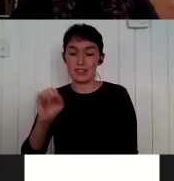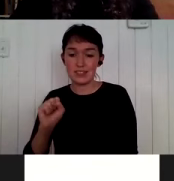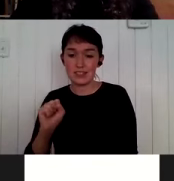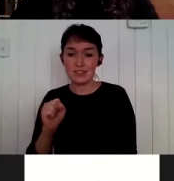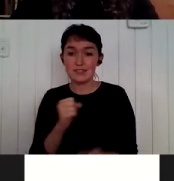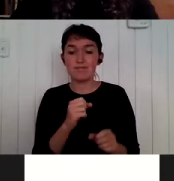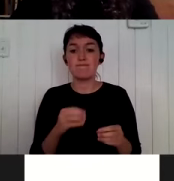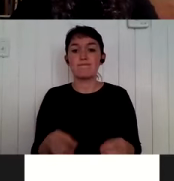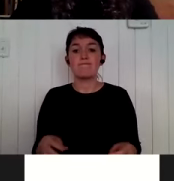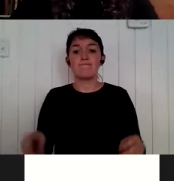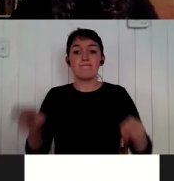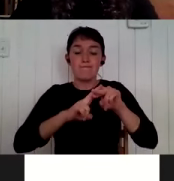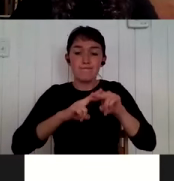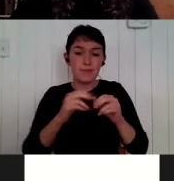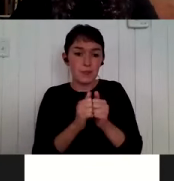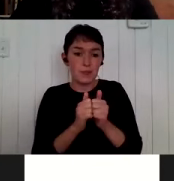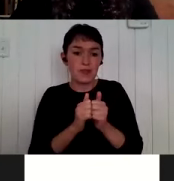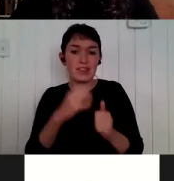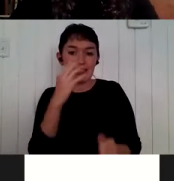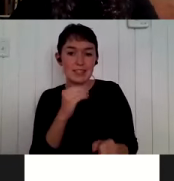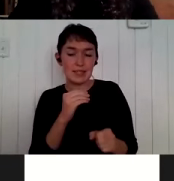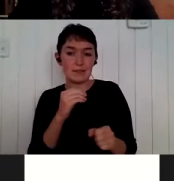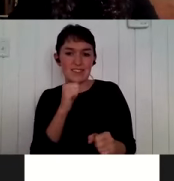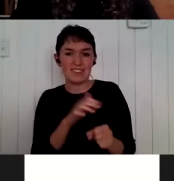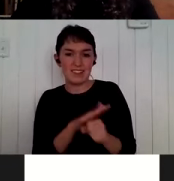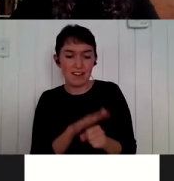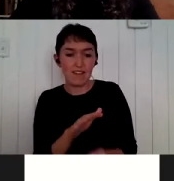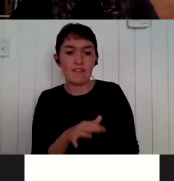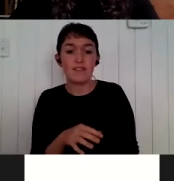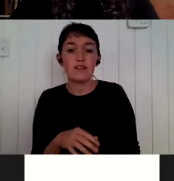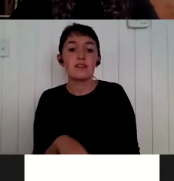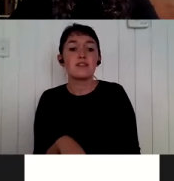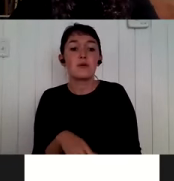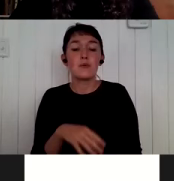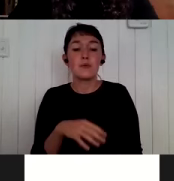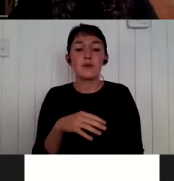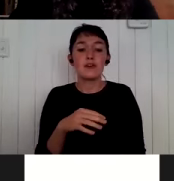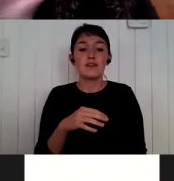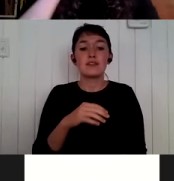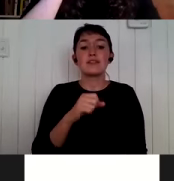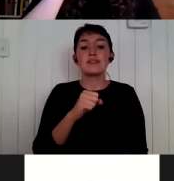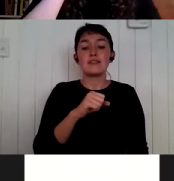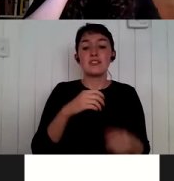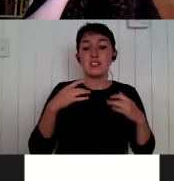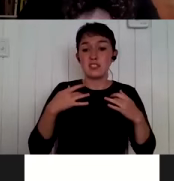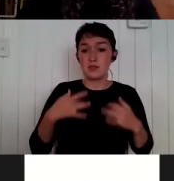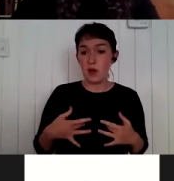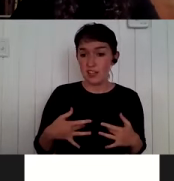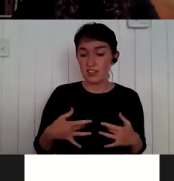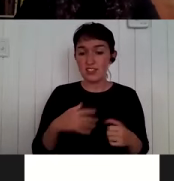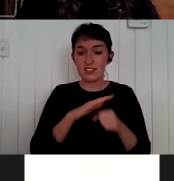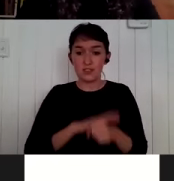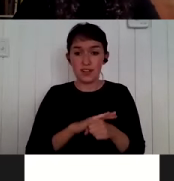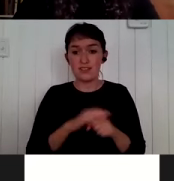the sleep disturbances cause things like depression and stress, and the depression and stress might actually be the actual risk